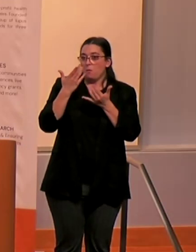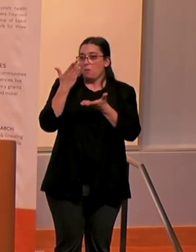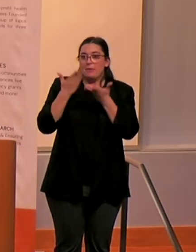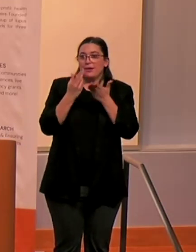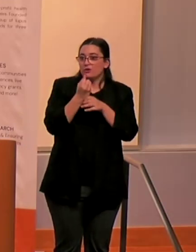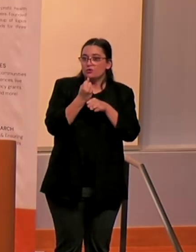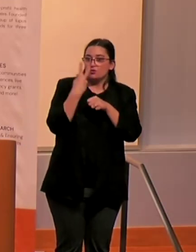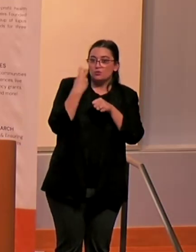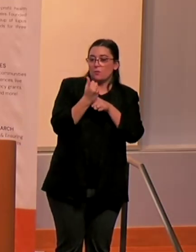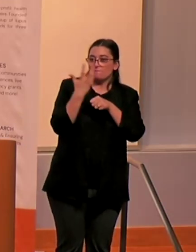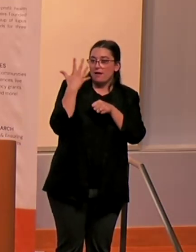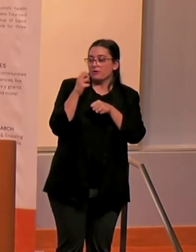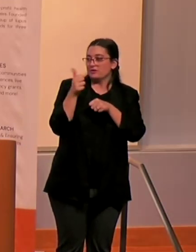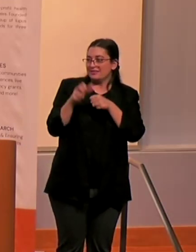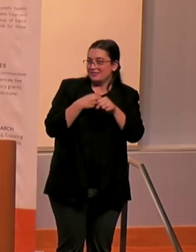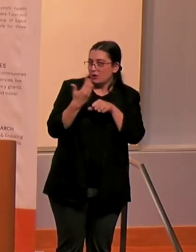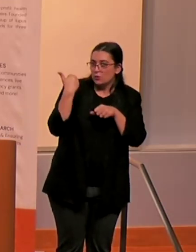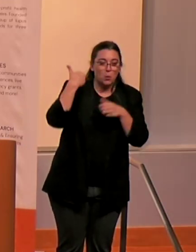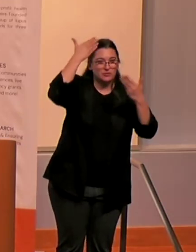years ago, 10 years ago?